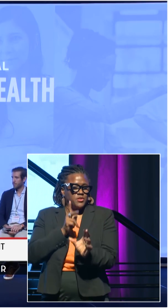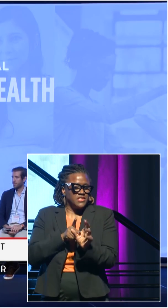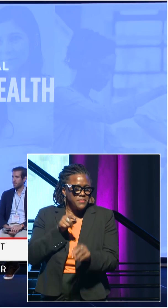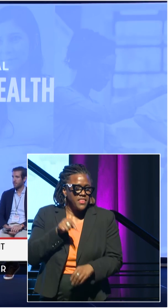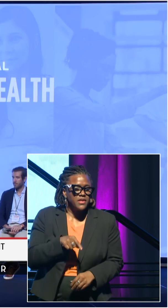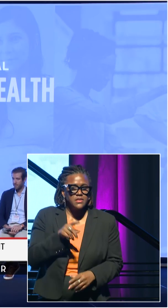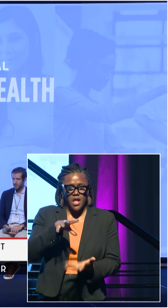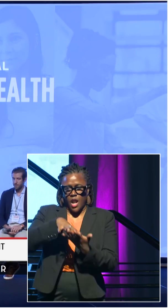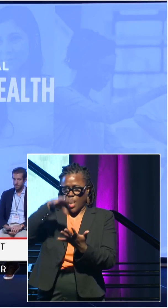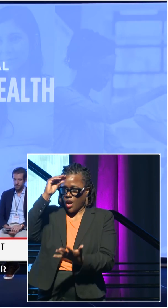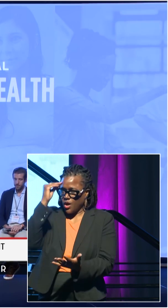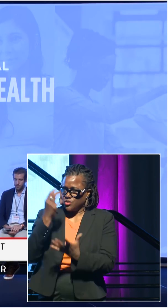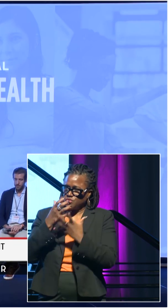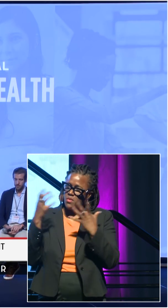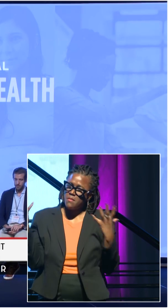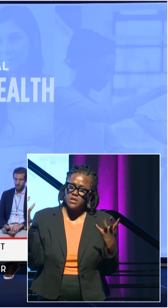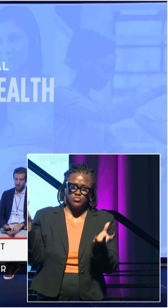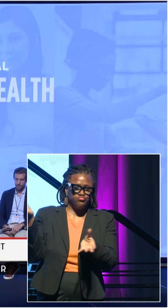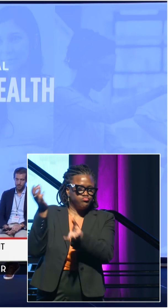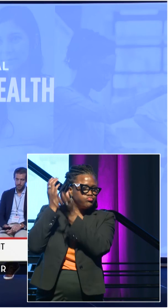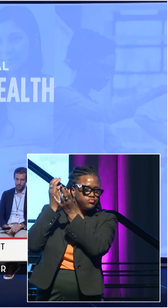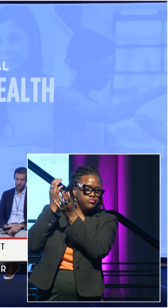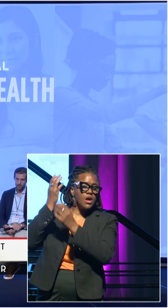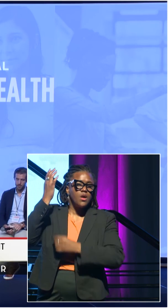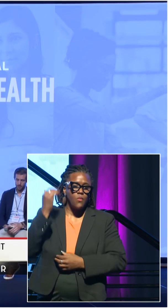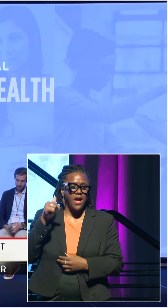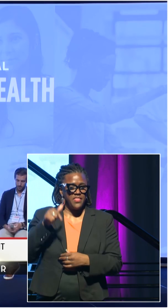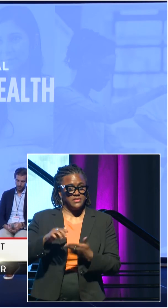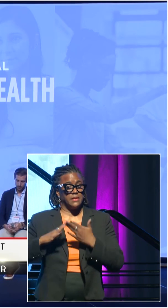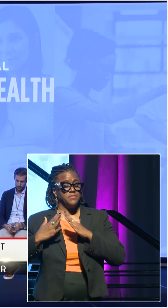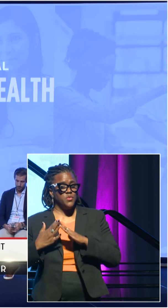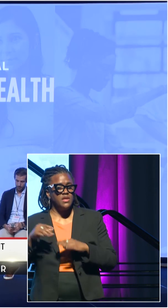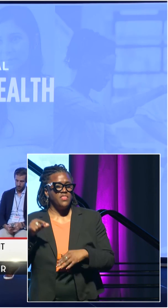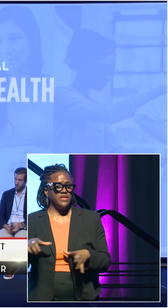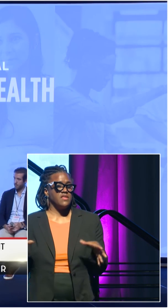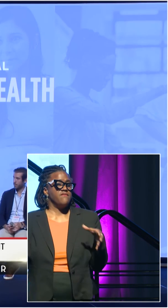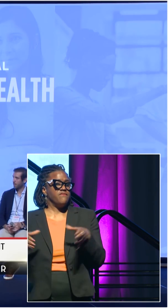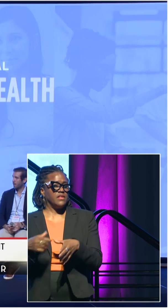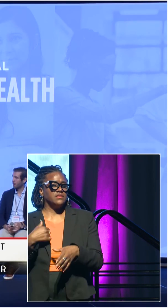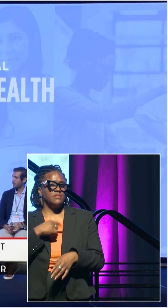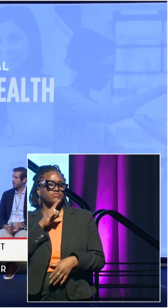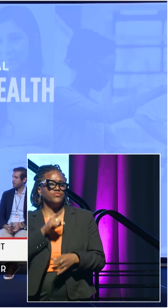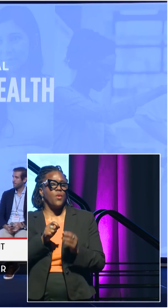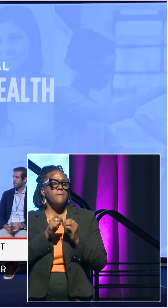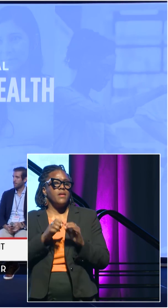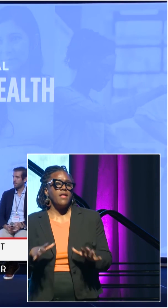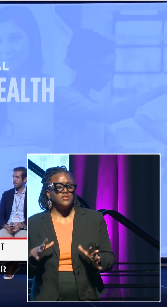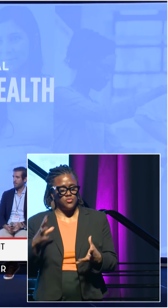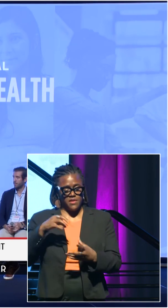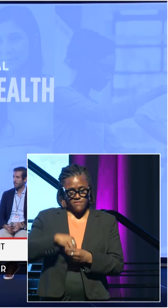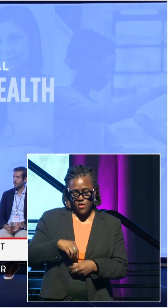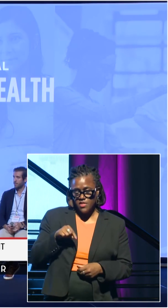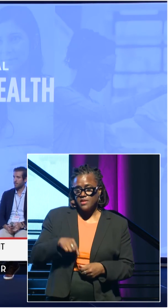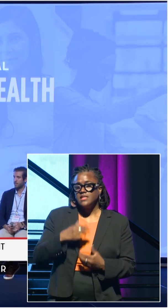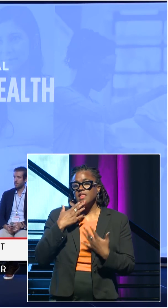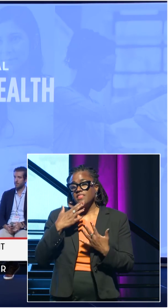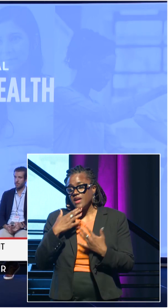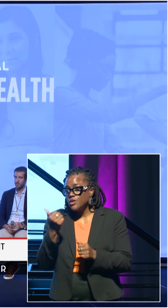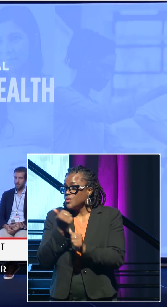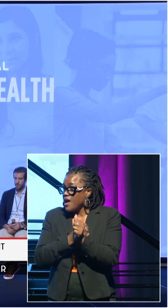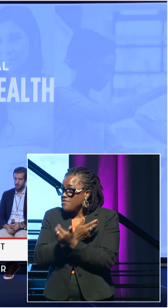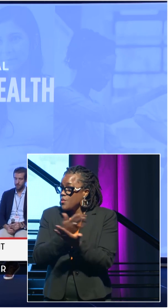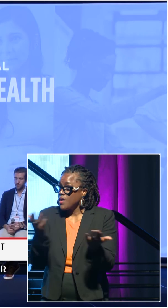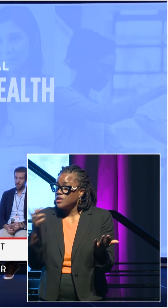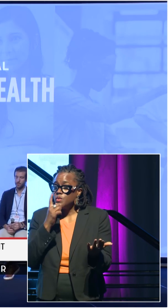this, I learn so much more, and it's because of this community and this village, and I'm so blessed to be a part of it. And thank you to